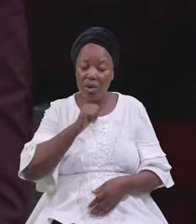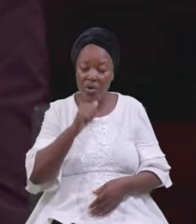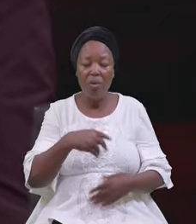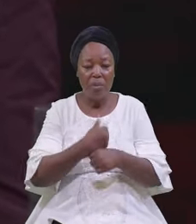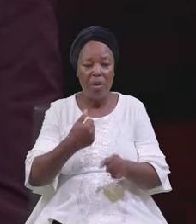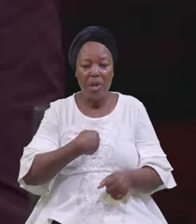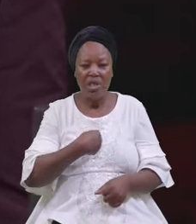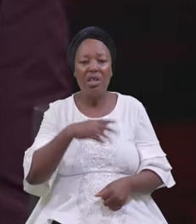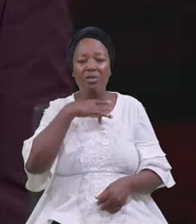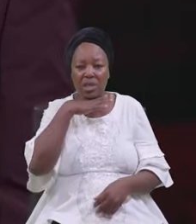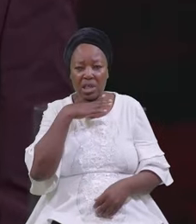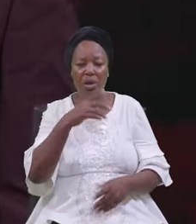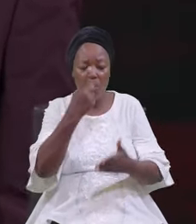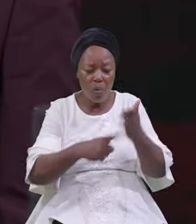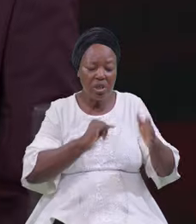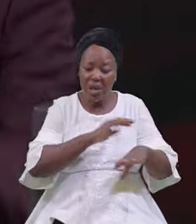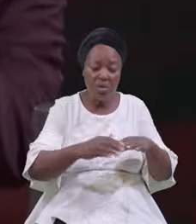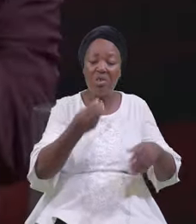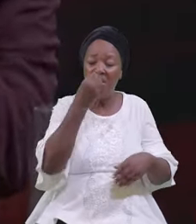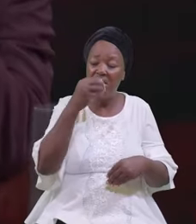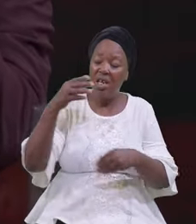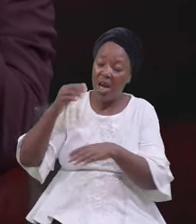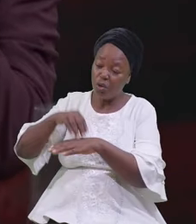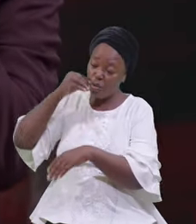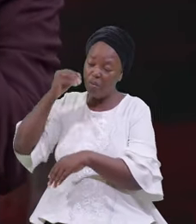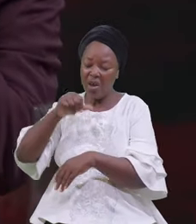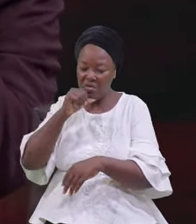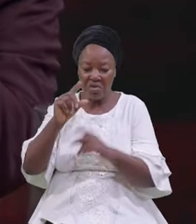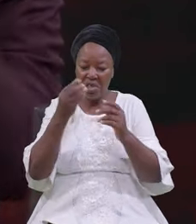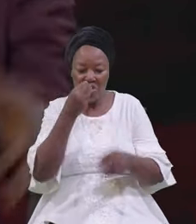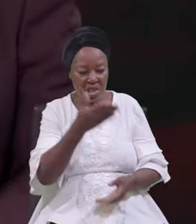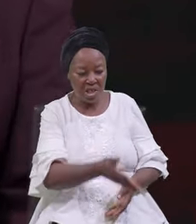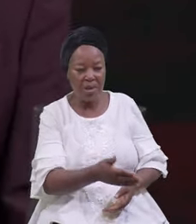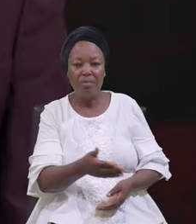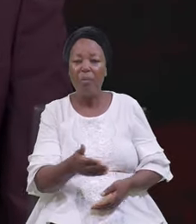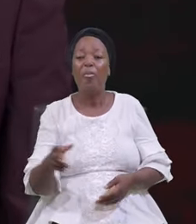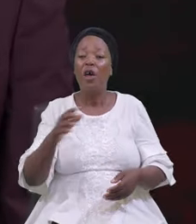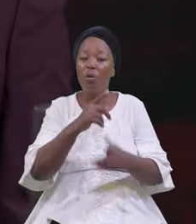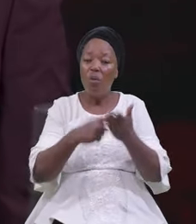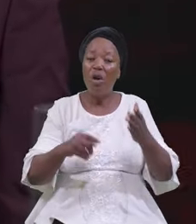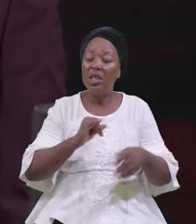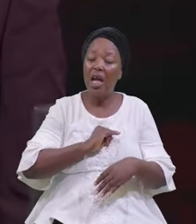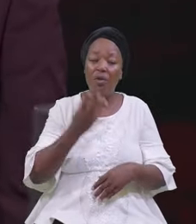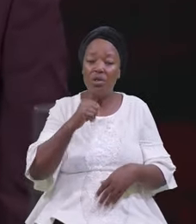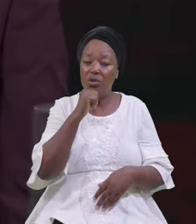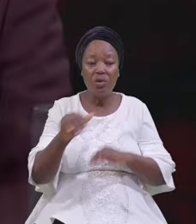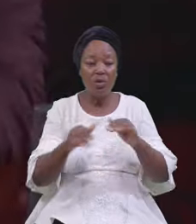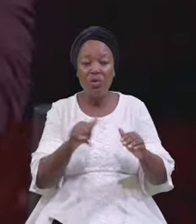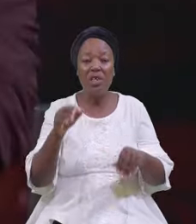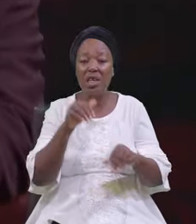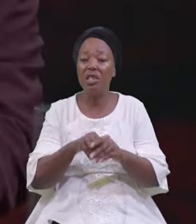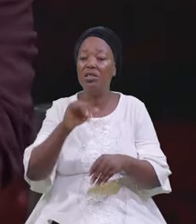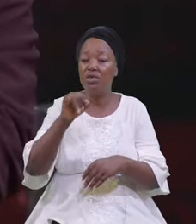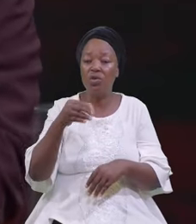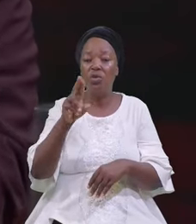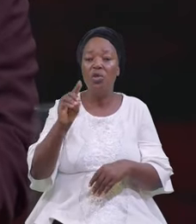wasn't eating back in Judah, I will not eat in Babylon. What I wasn't doing in Judah,